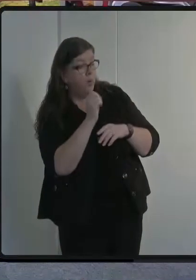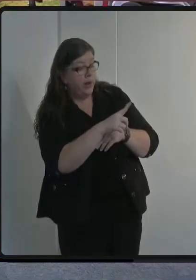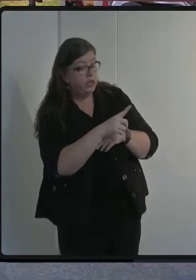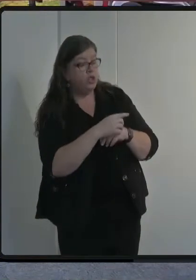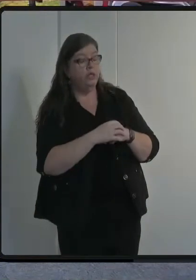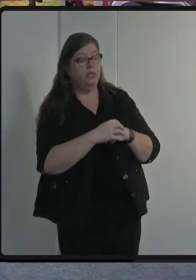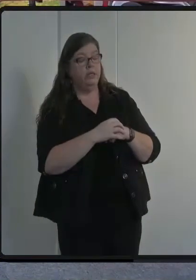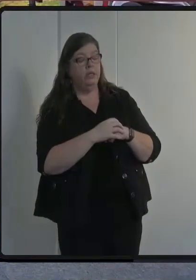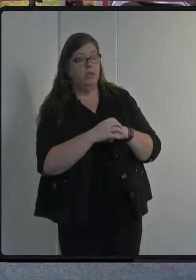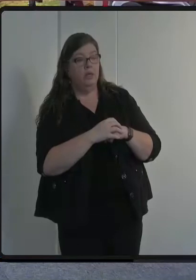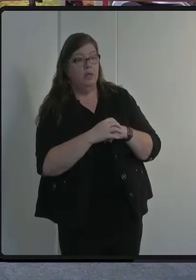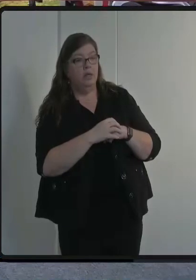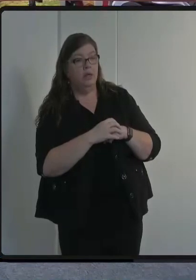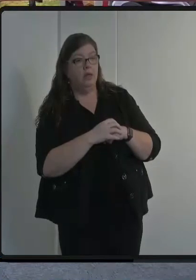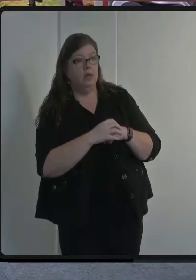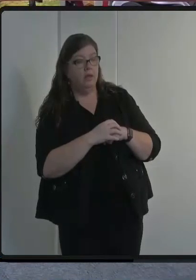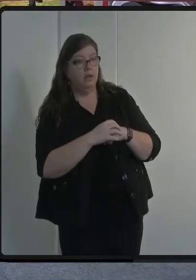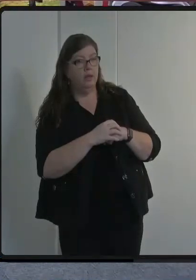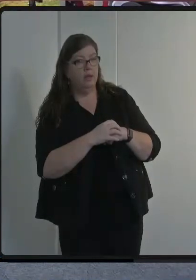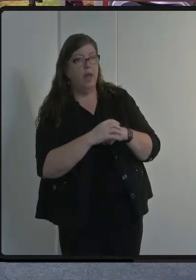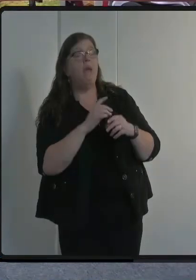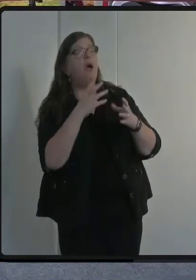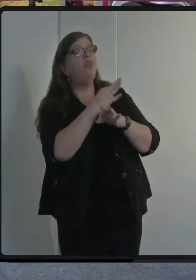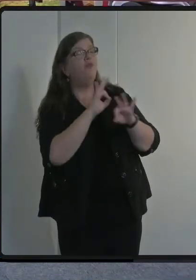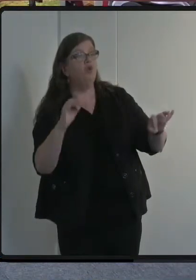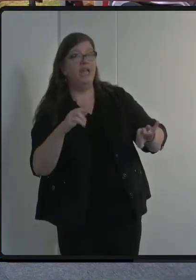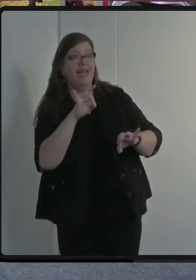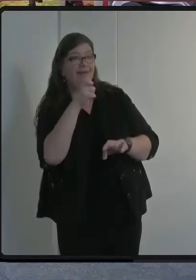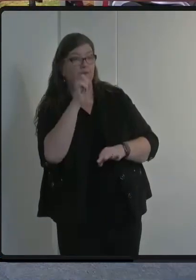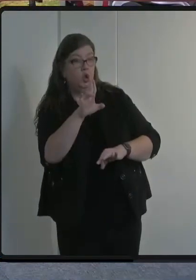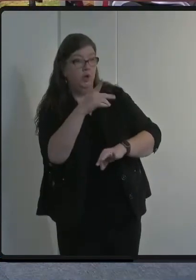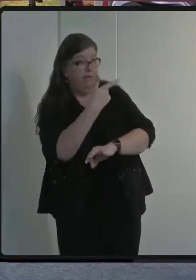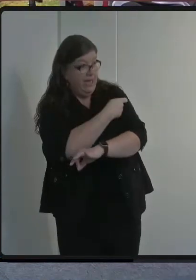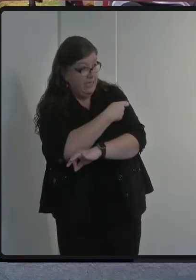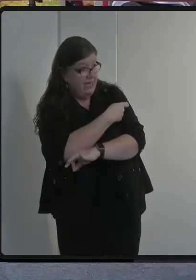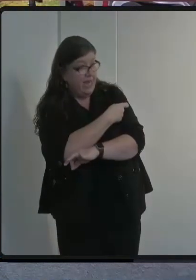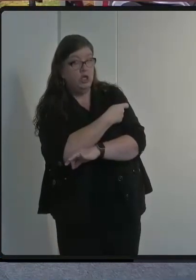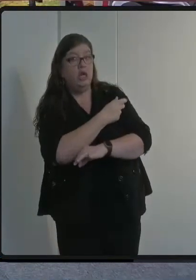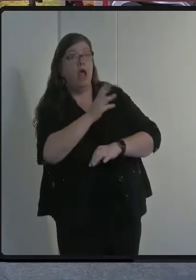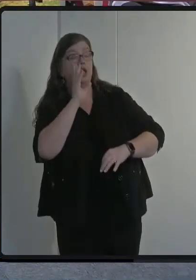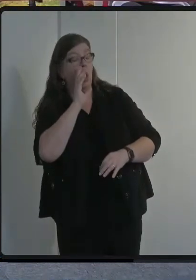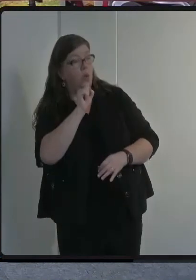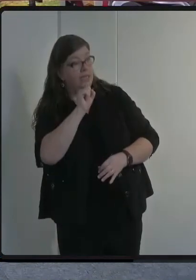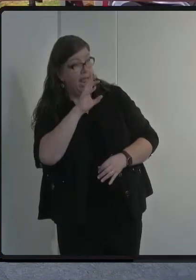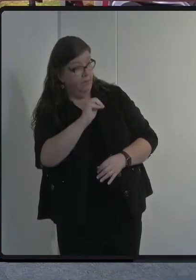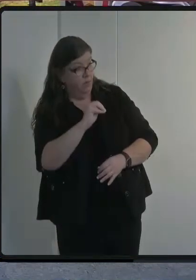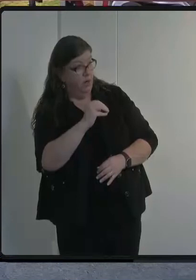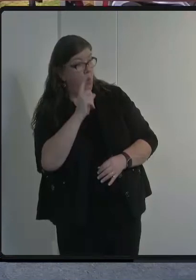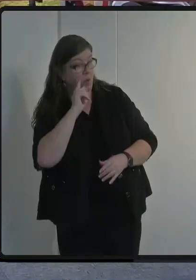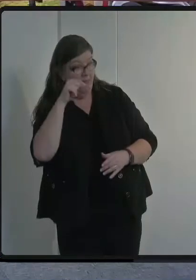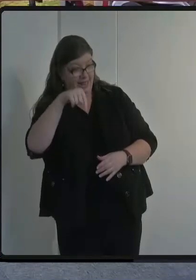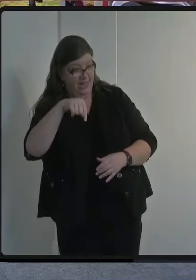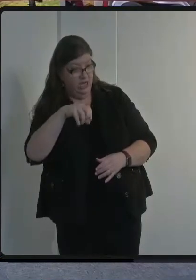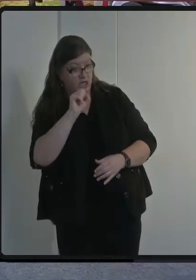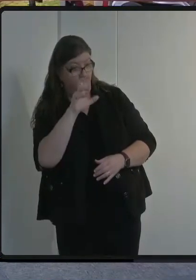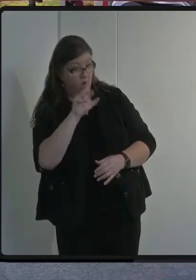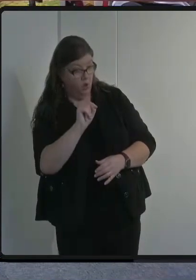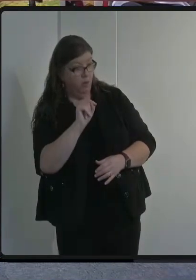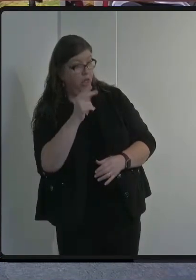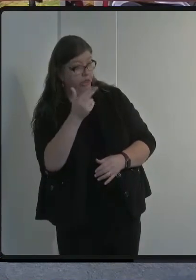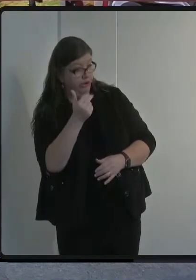question. It's about the free flu vaccination. I know that the one in Santa Maria is coming this October